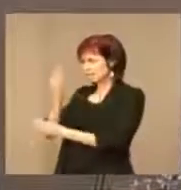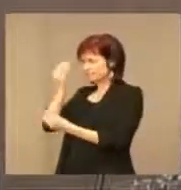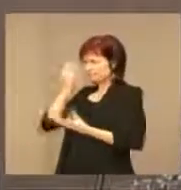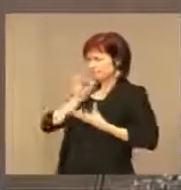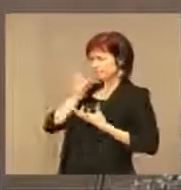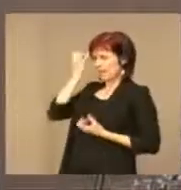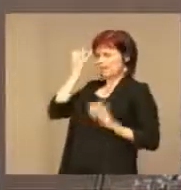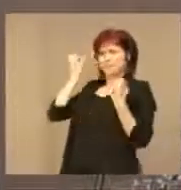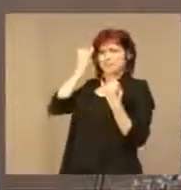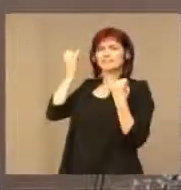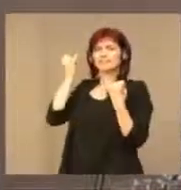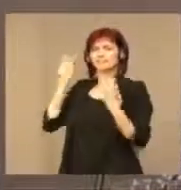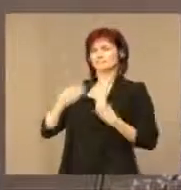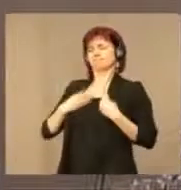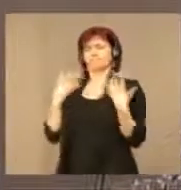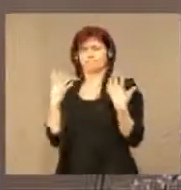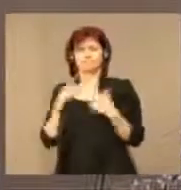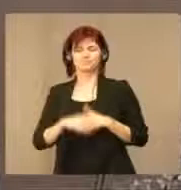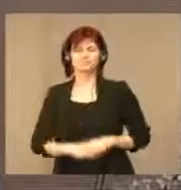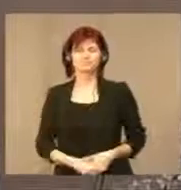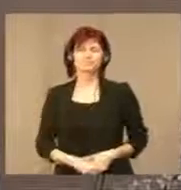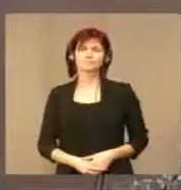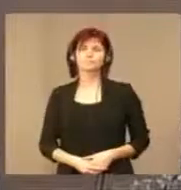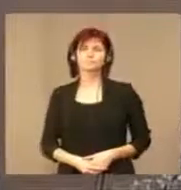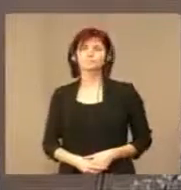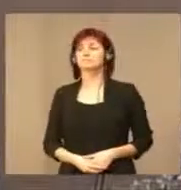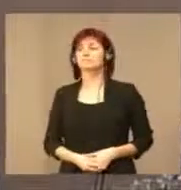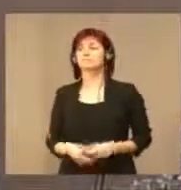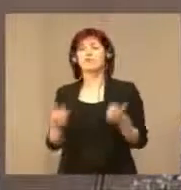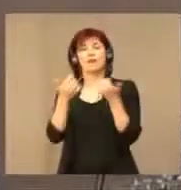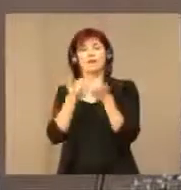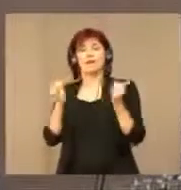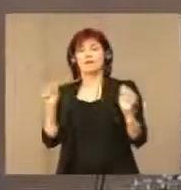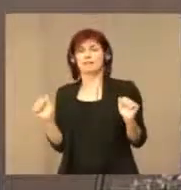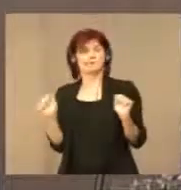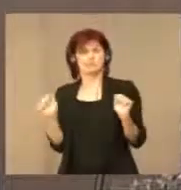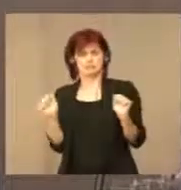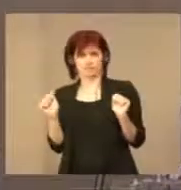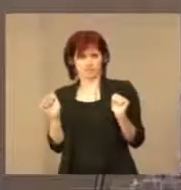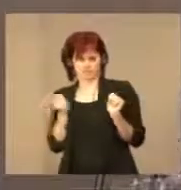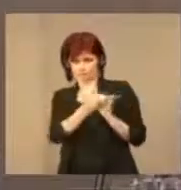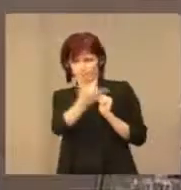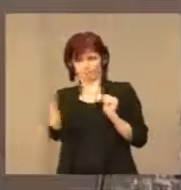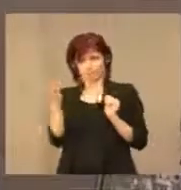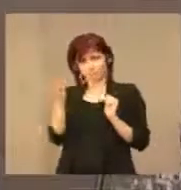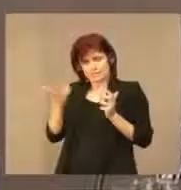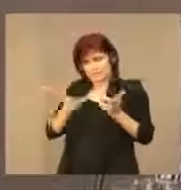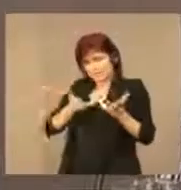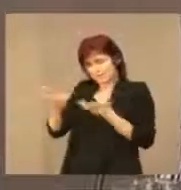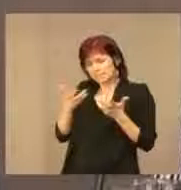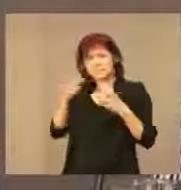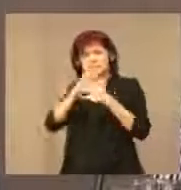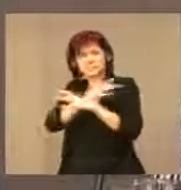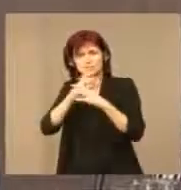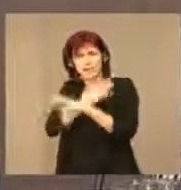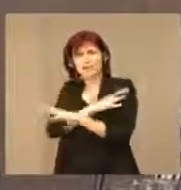that you can do to engage youth with disabilities, I think the better outcome you will have